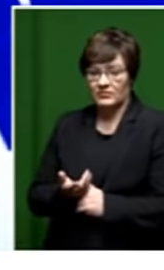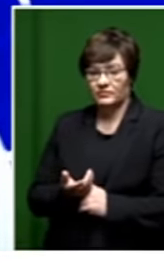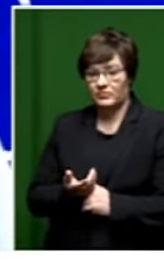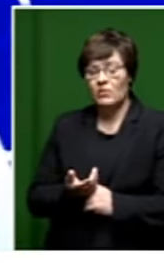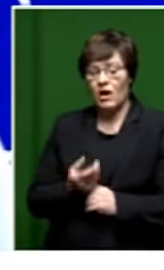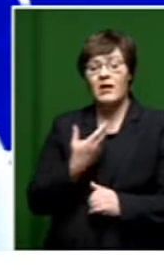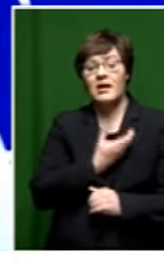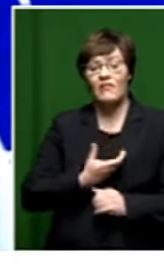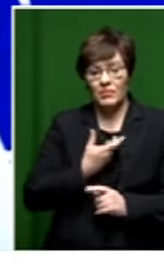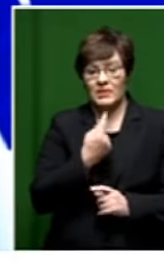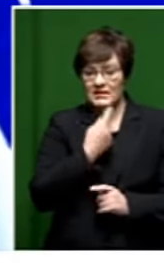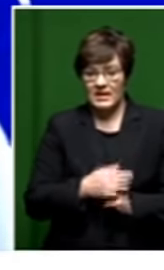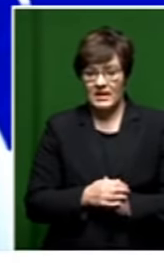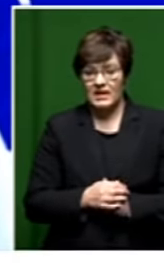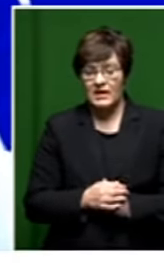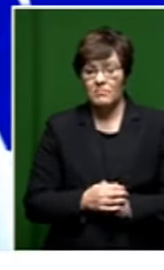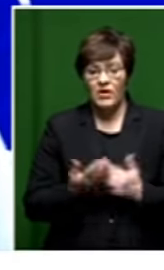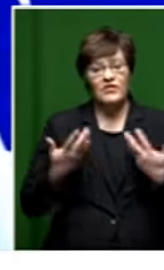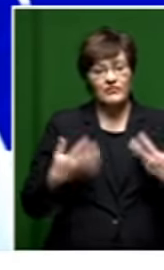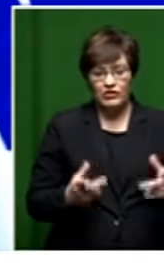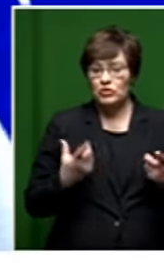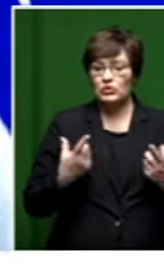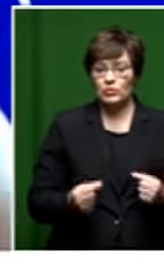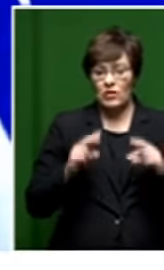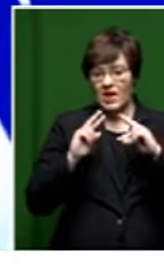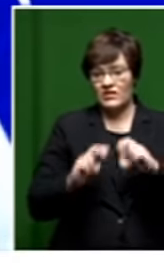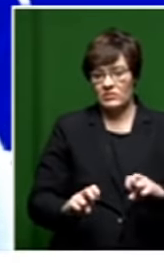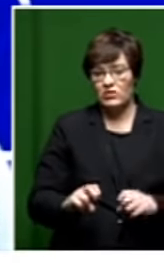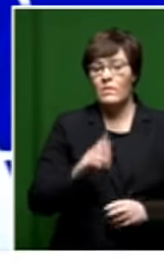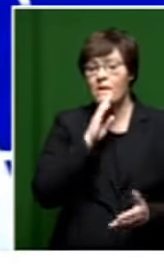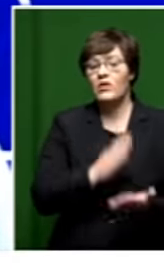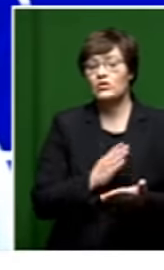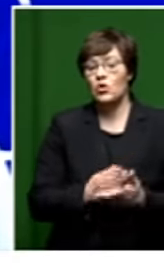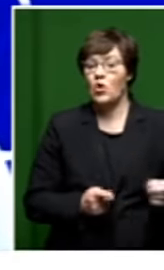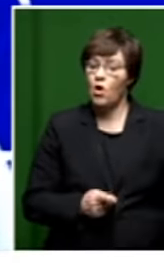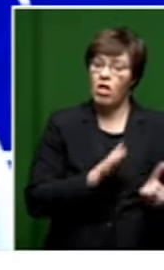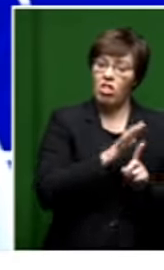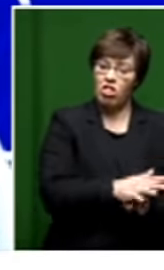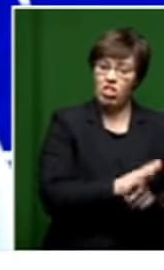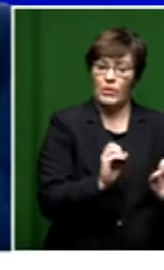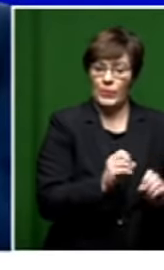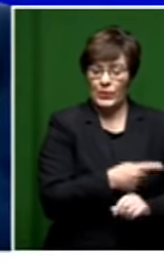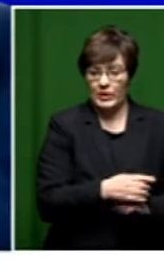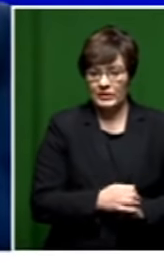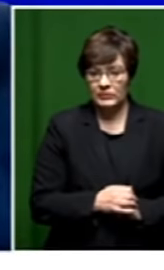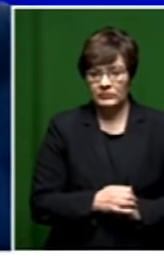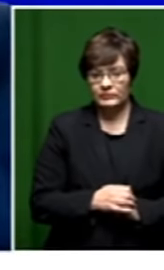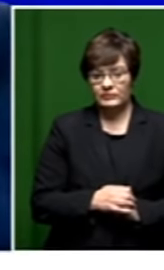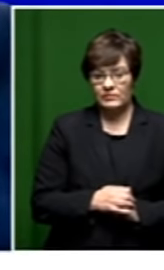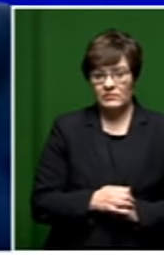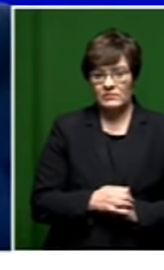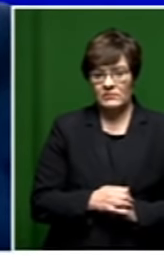can comfortably say on our side that we've done our part to ensure that the customer was not prejudiced. So you